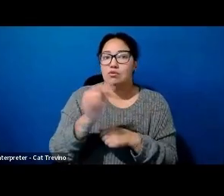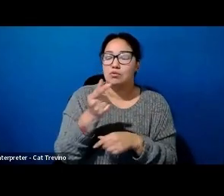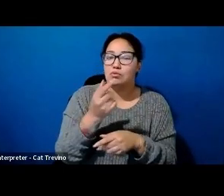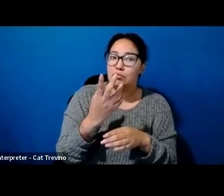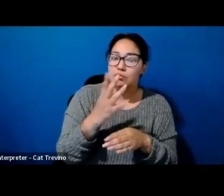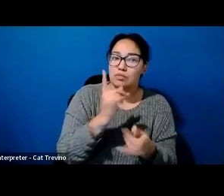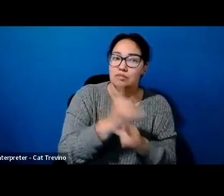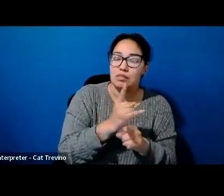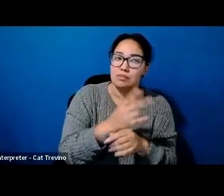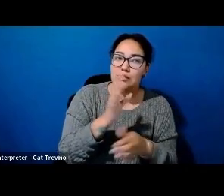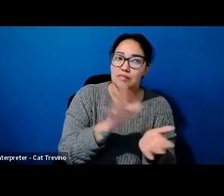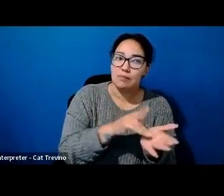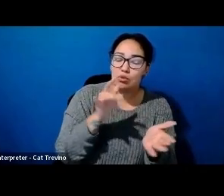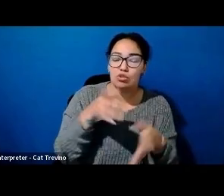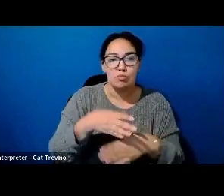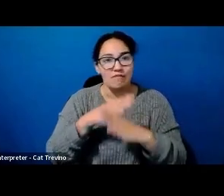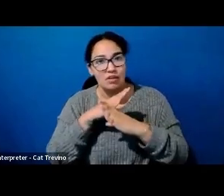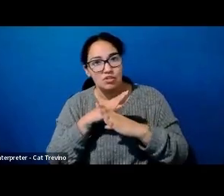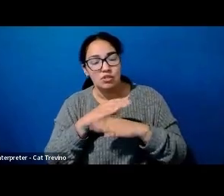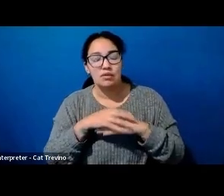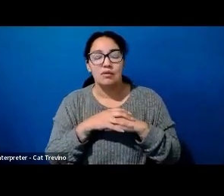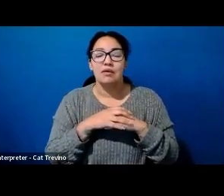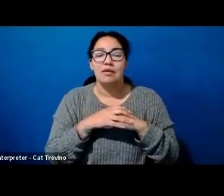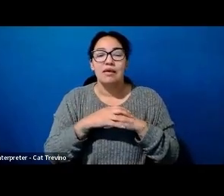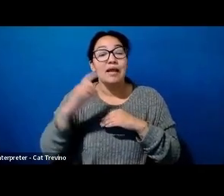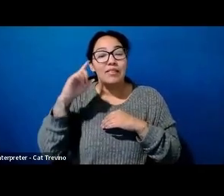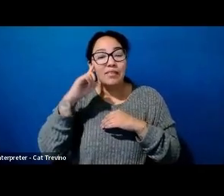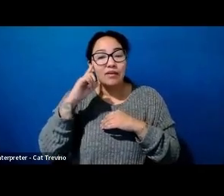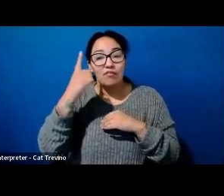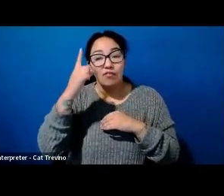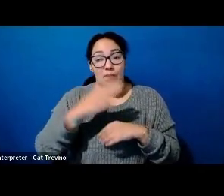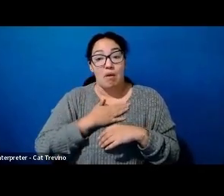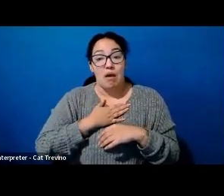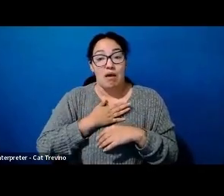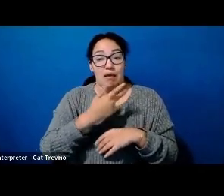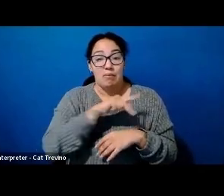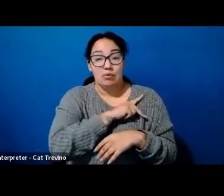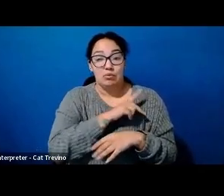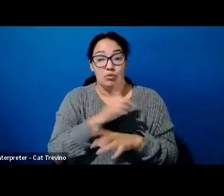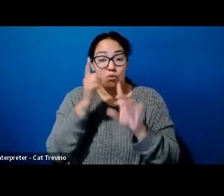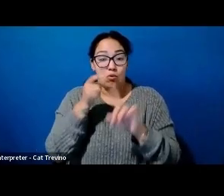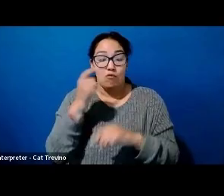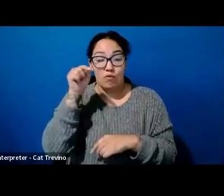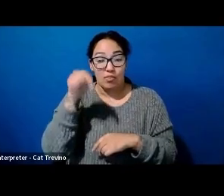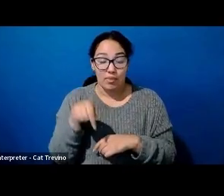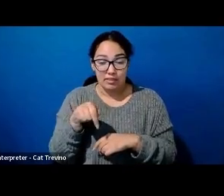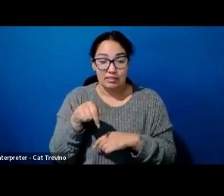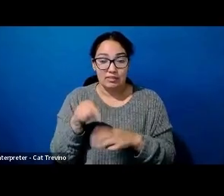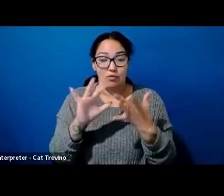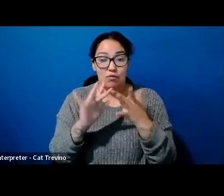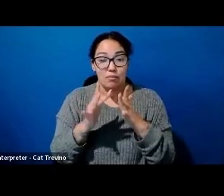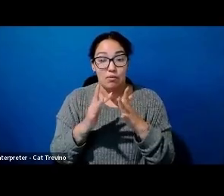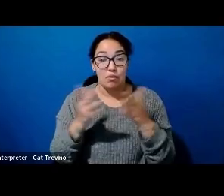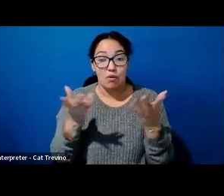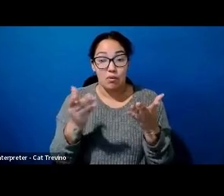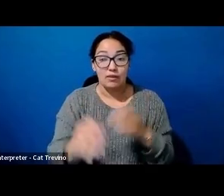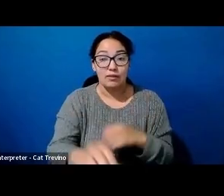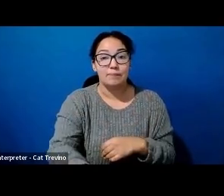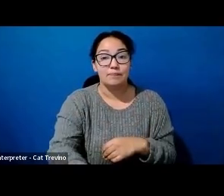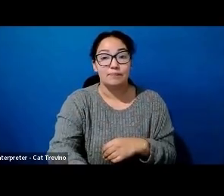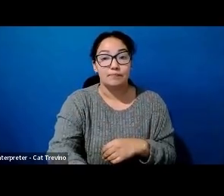prevention. And I think what I would like as my personal goal for this webinar is to have you